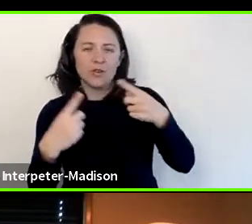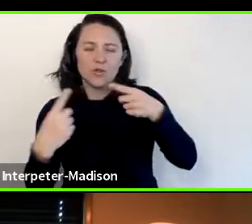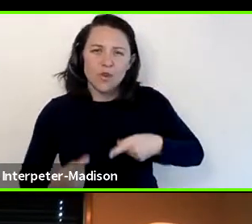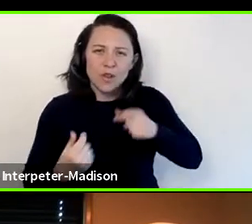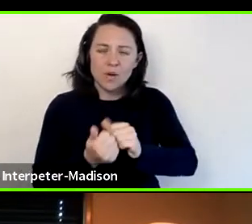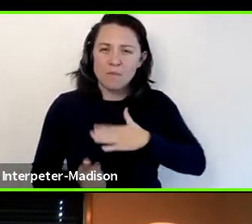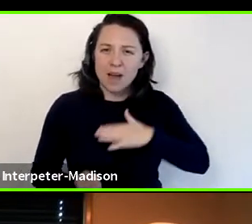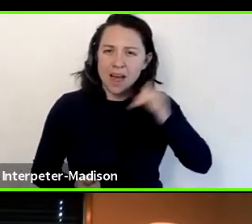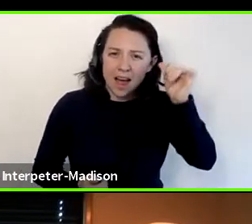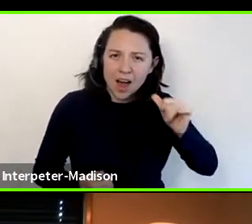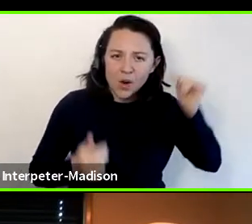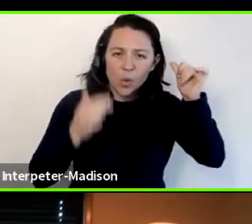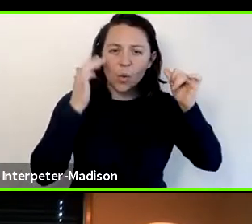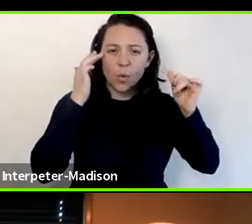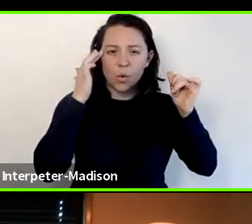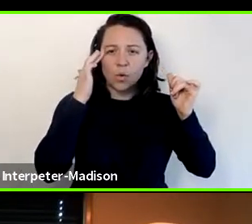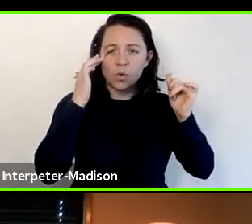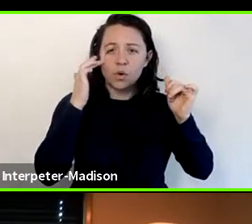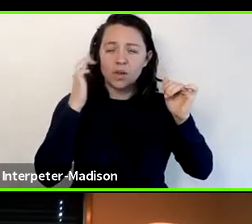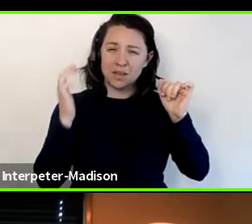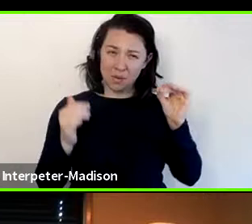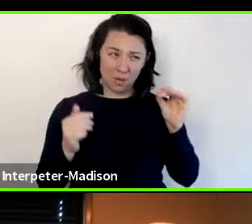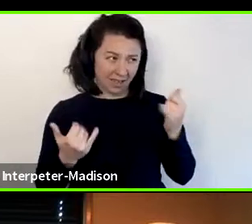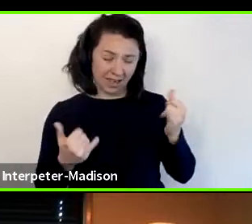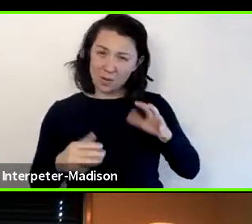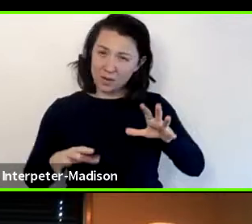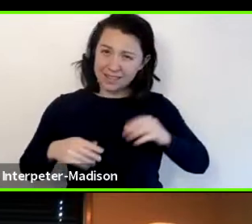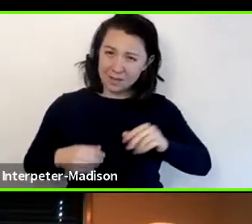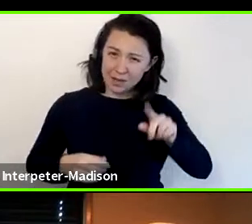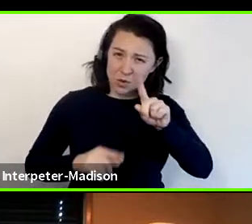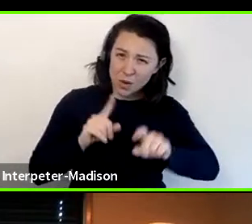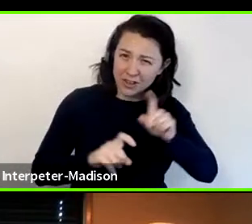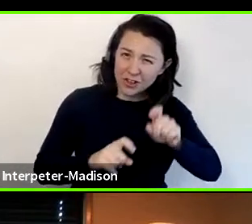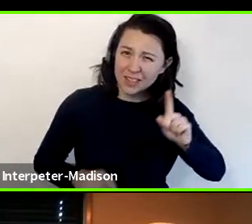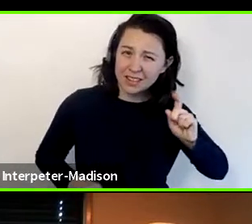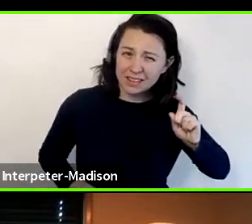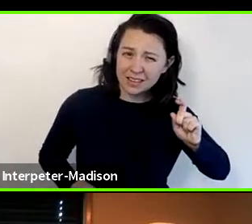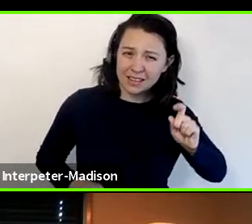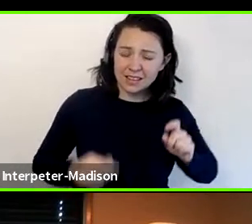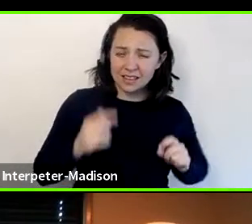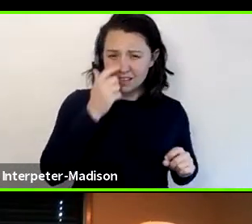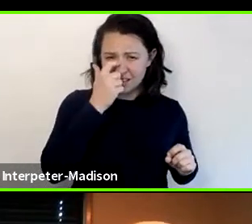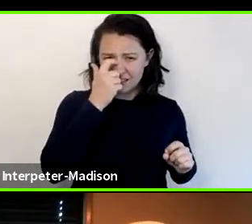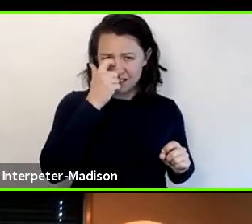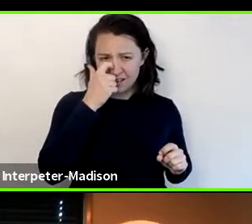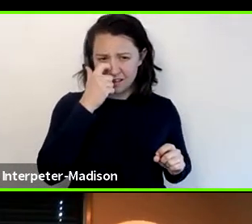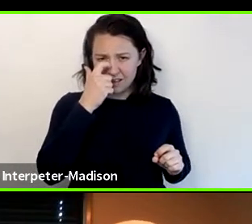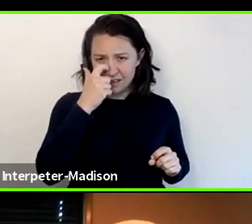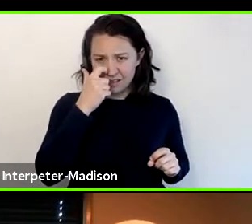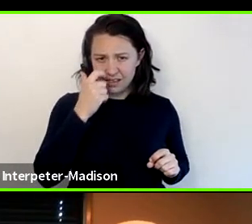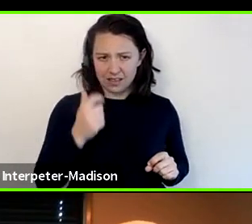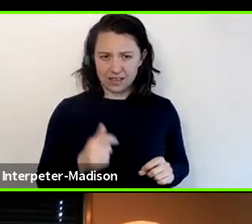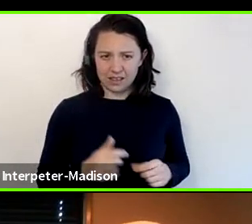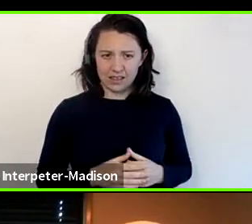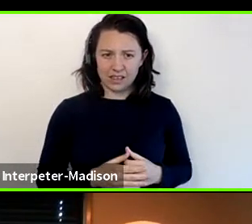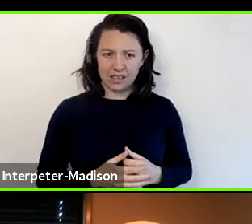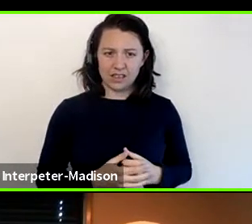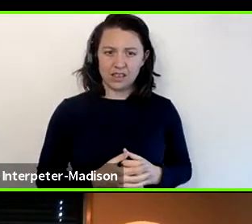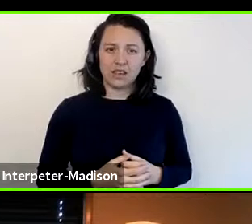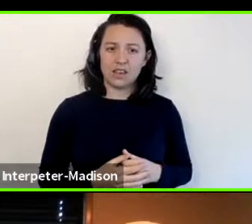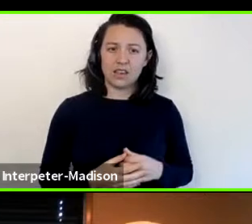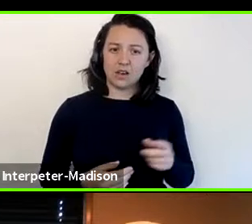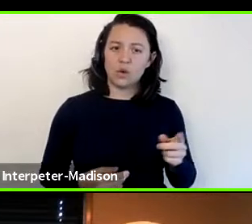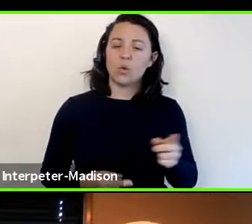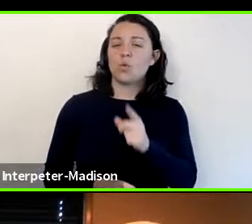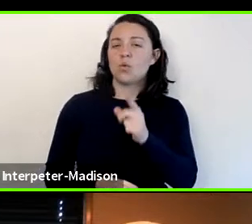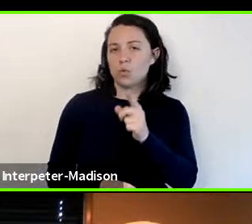did you say you wanted questions? Is this, no? As we had spoken previously, we were